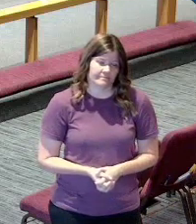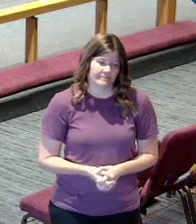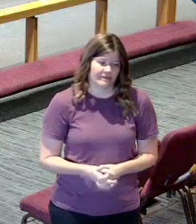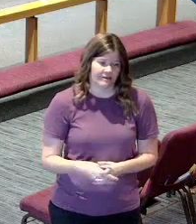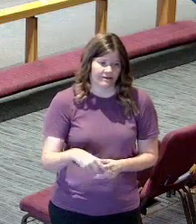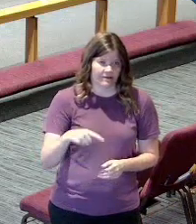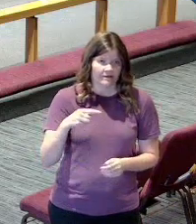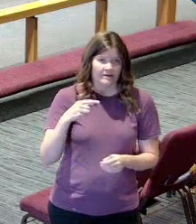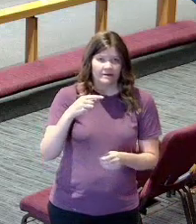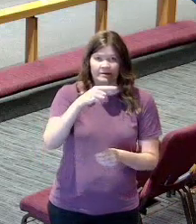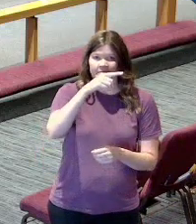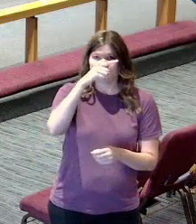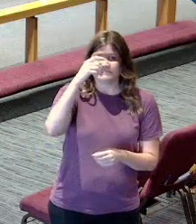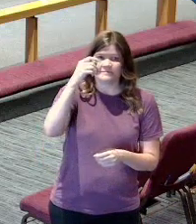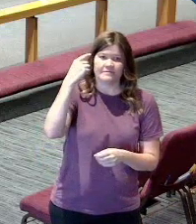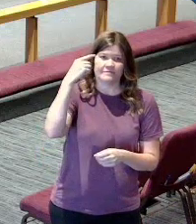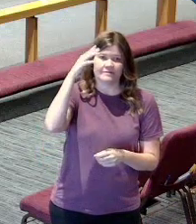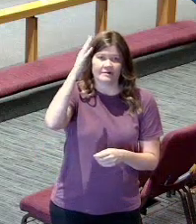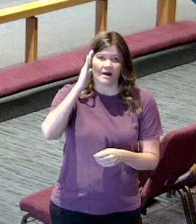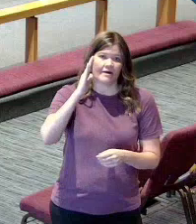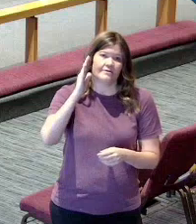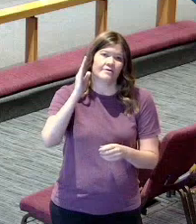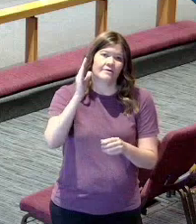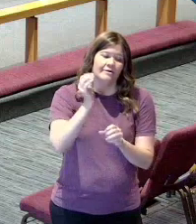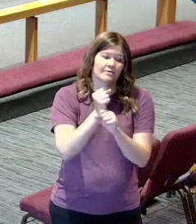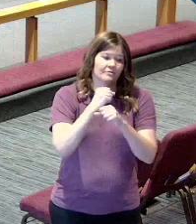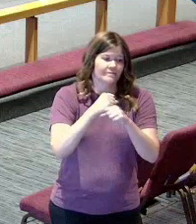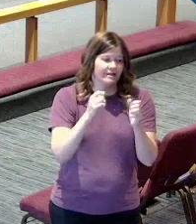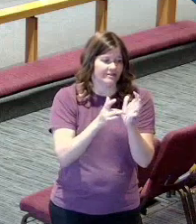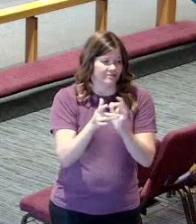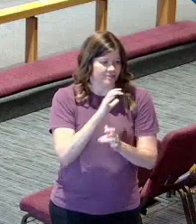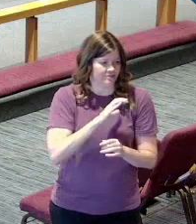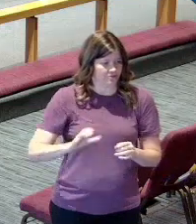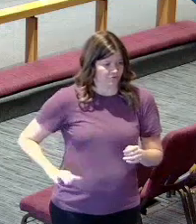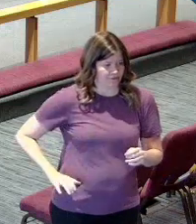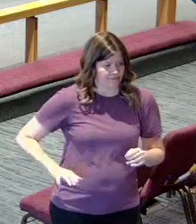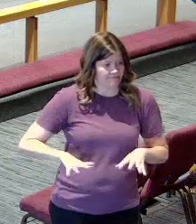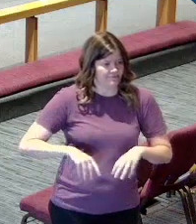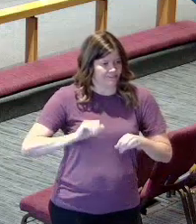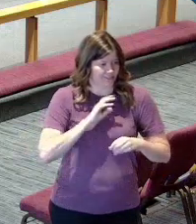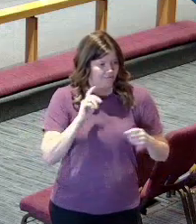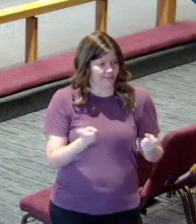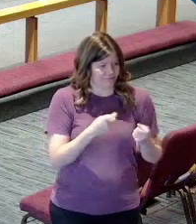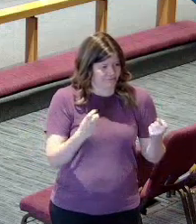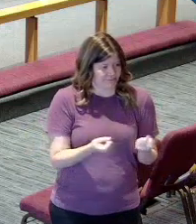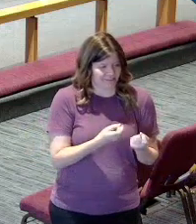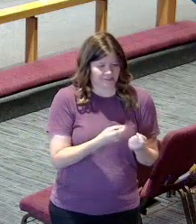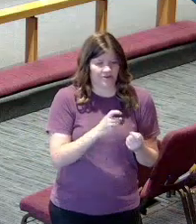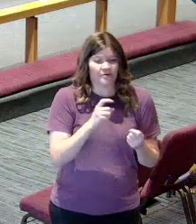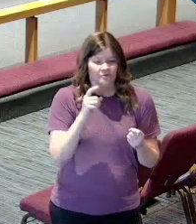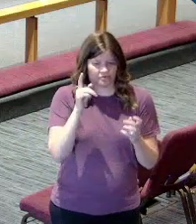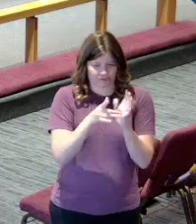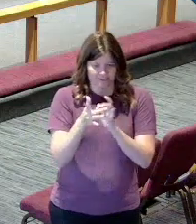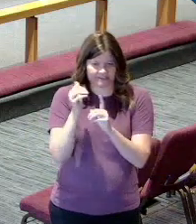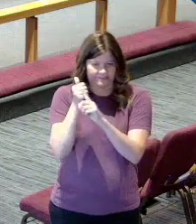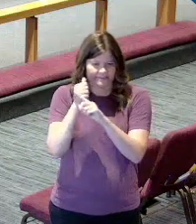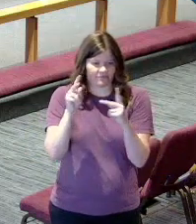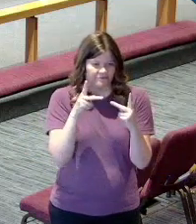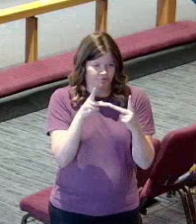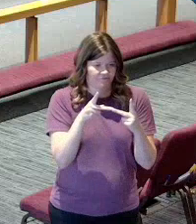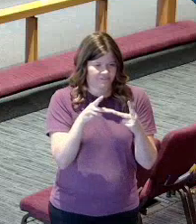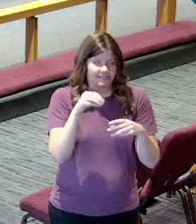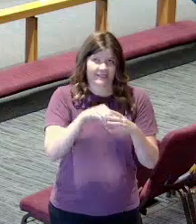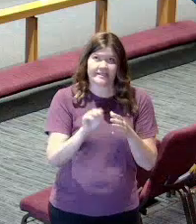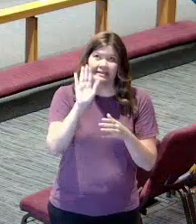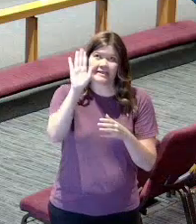For the sake of God, who made Christ Jesus to be sin, who knew no sin, so that in him we